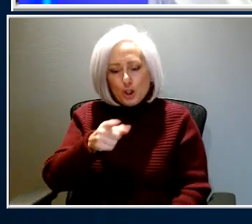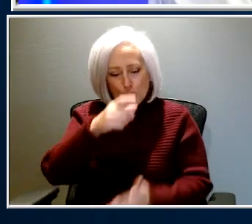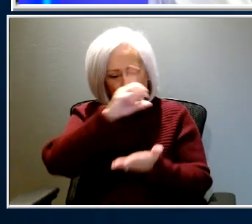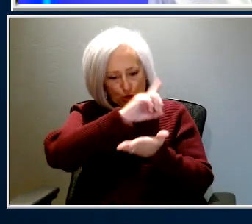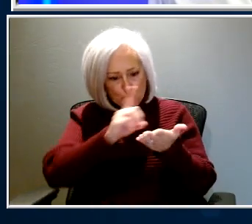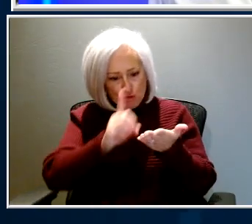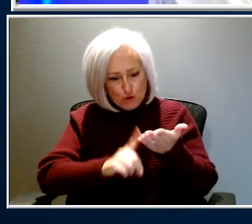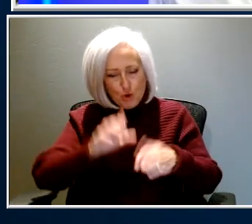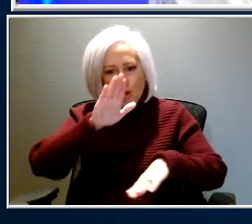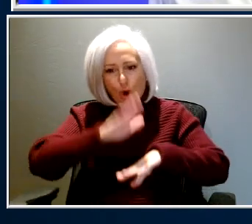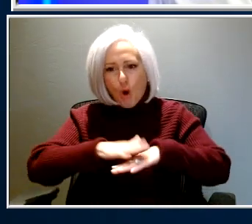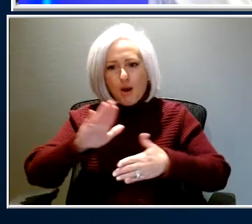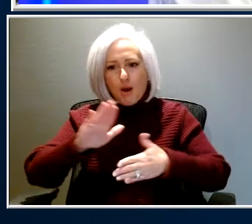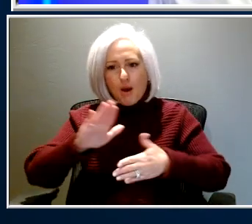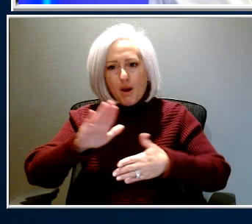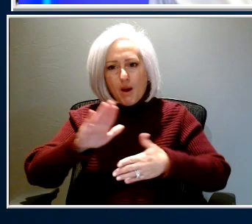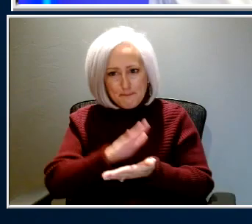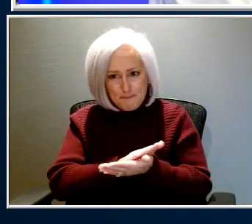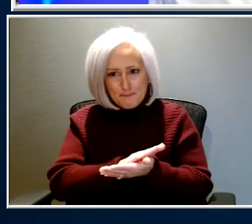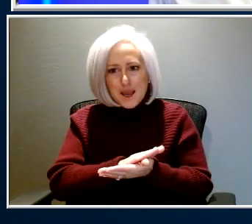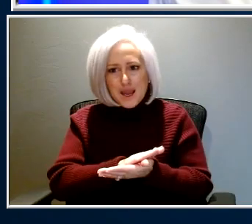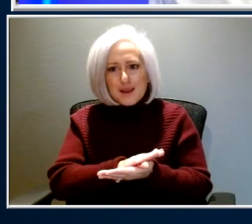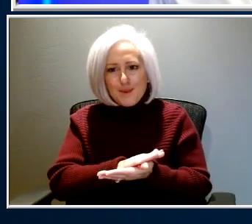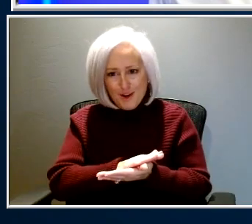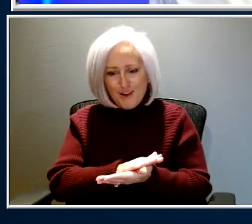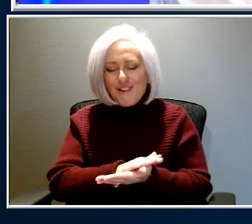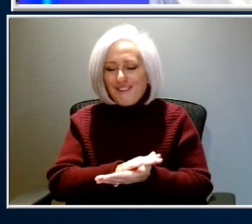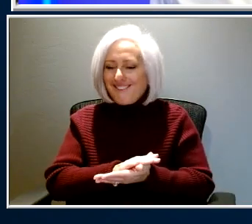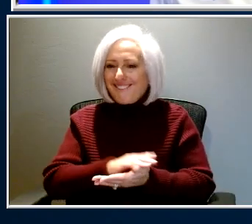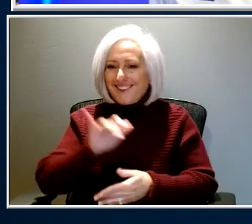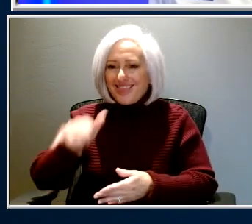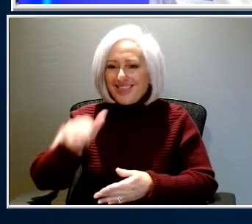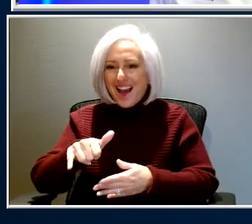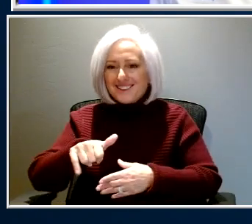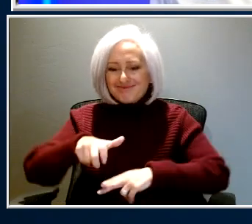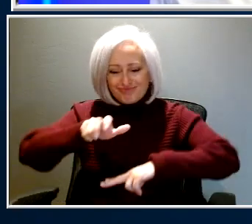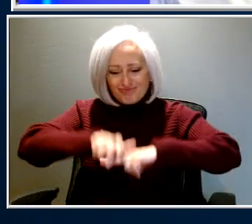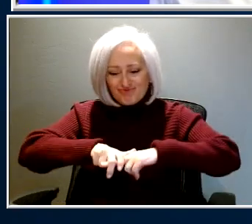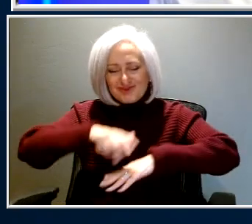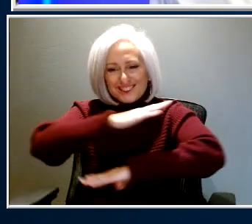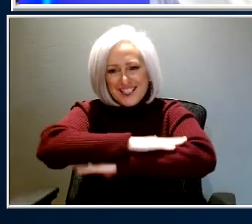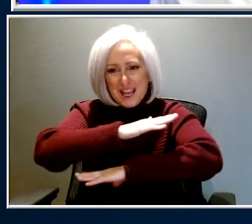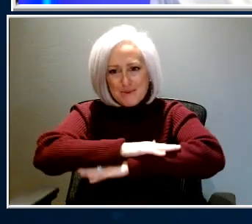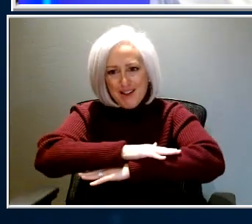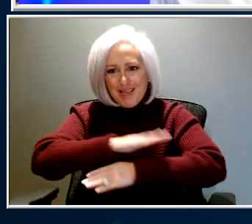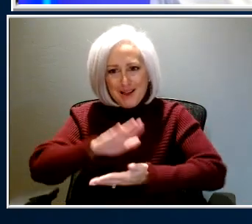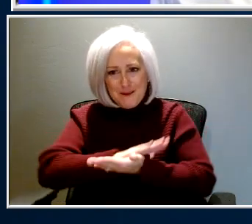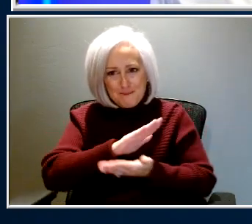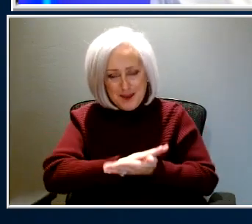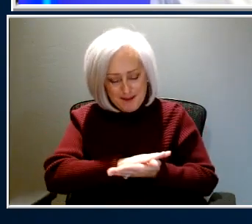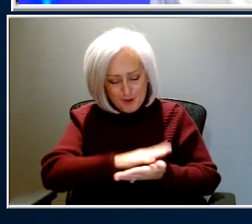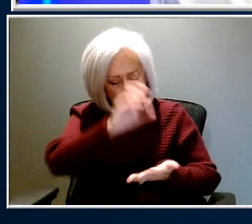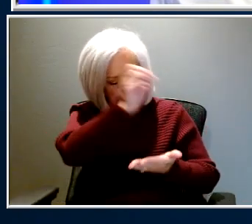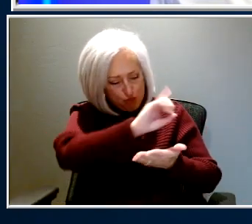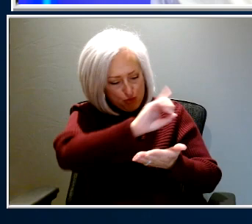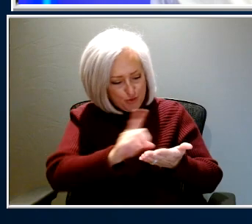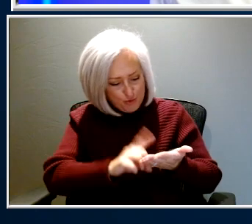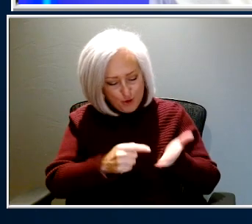the paper on the examination table. And I took that drawing with me.